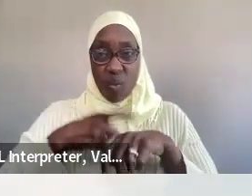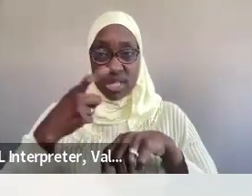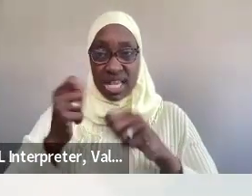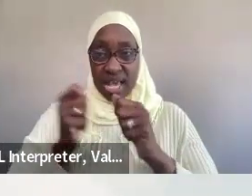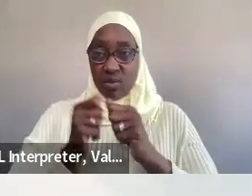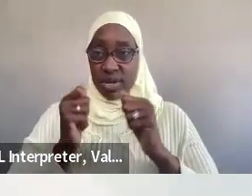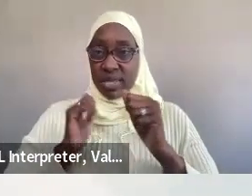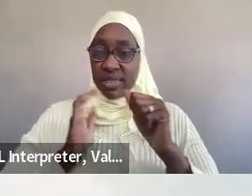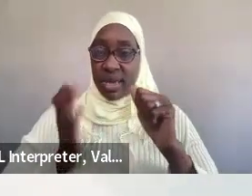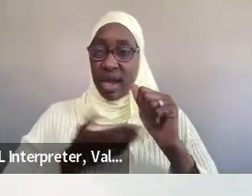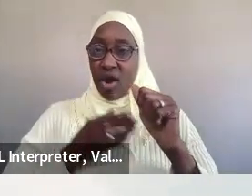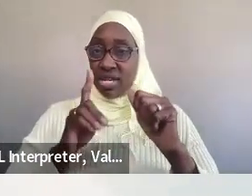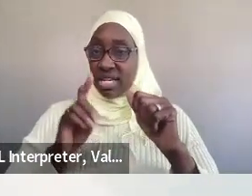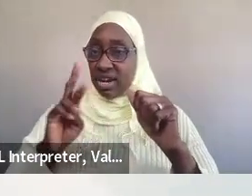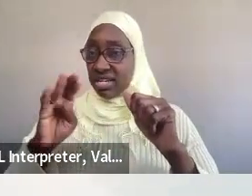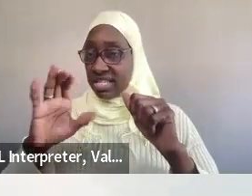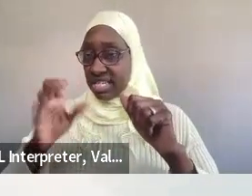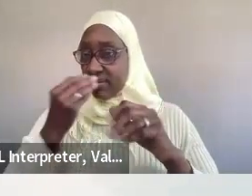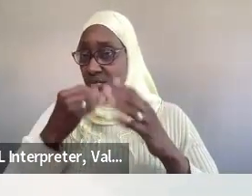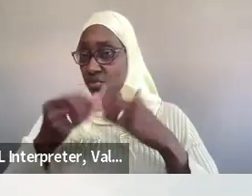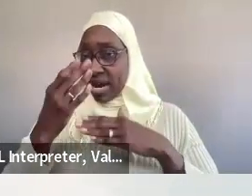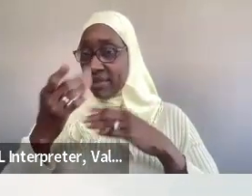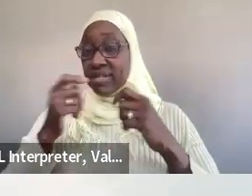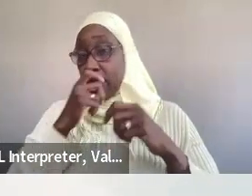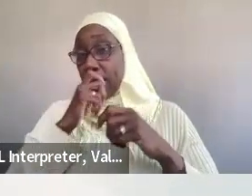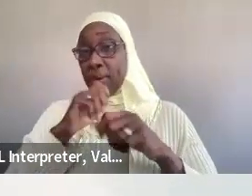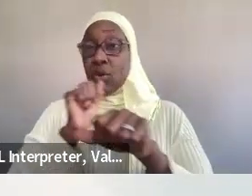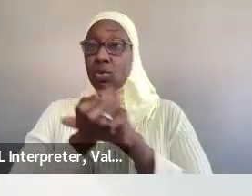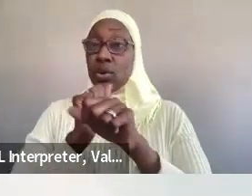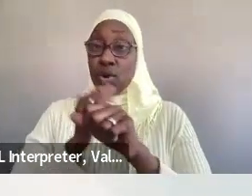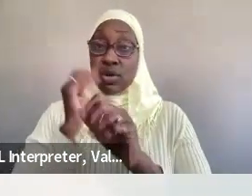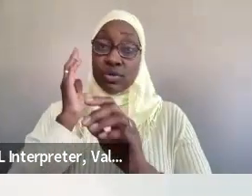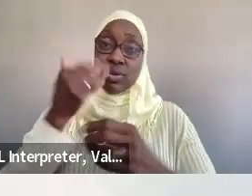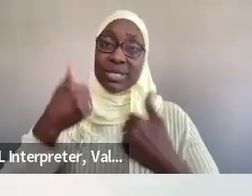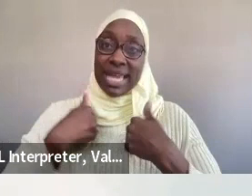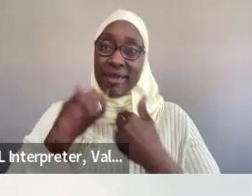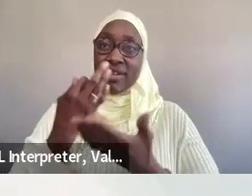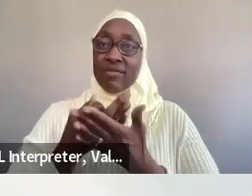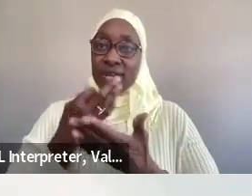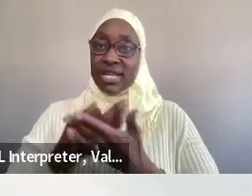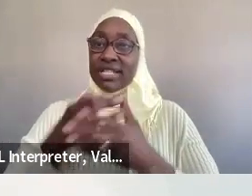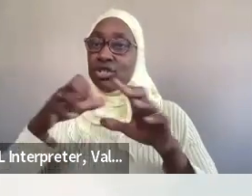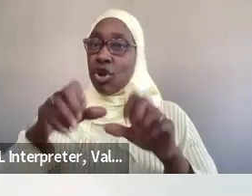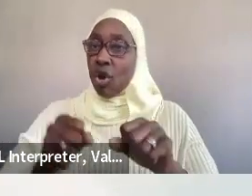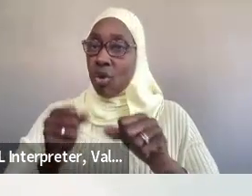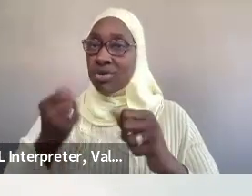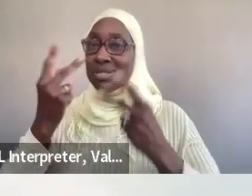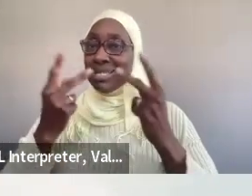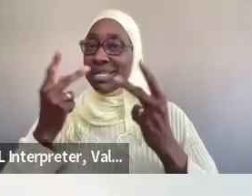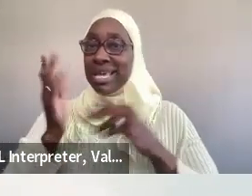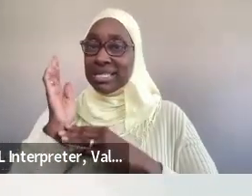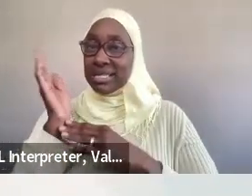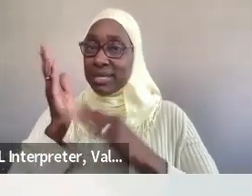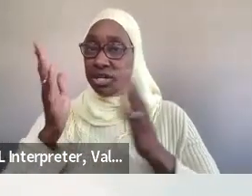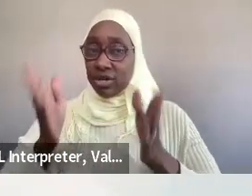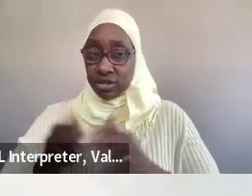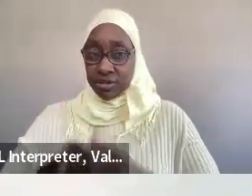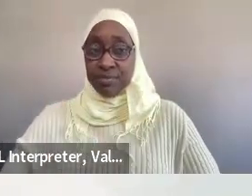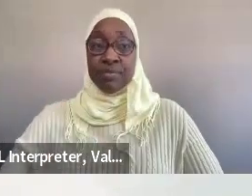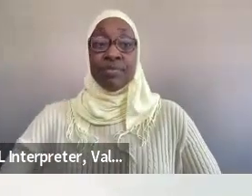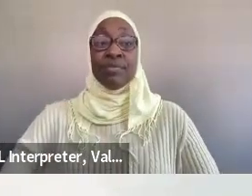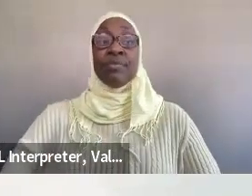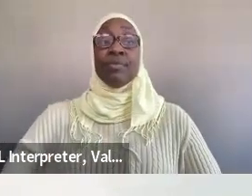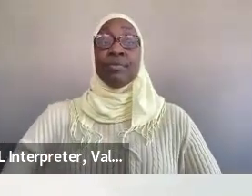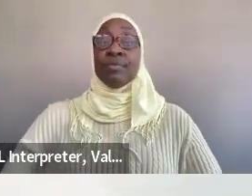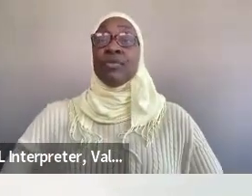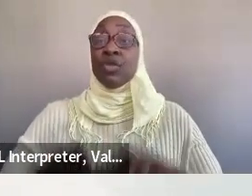this past year, but definitely working towards having the funding to host guest speakers in the future would be great. We're also working